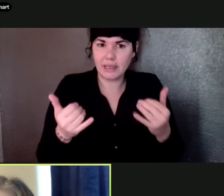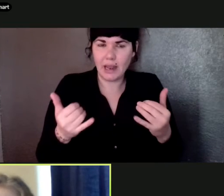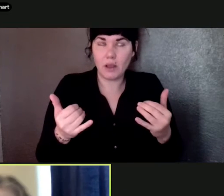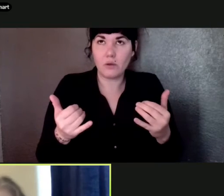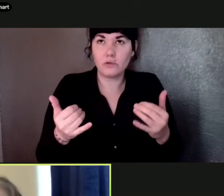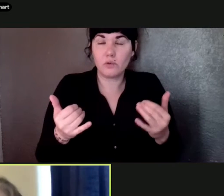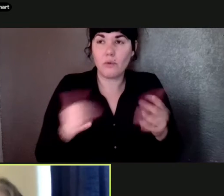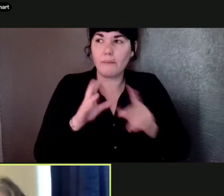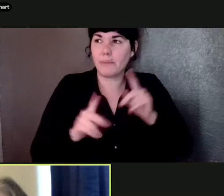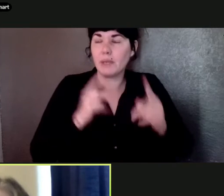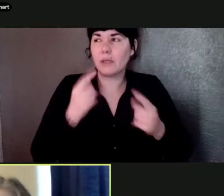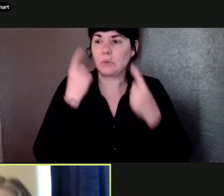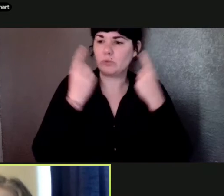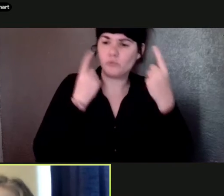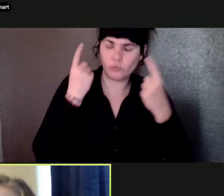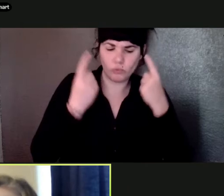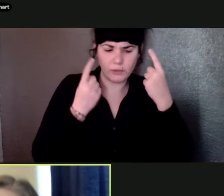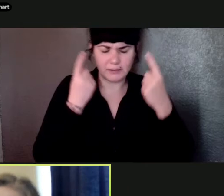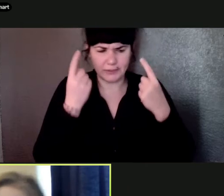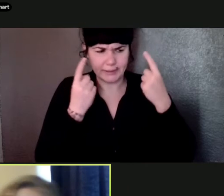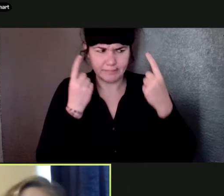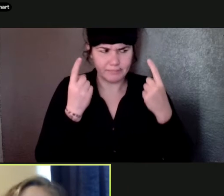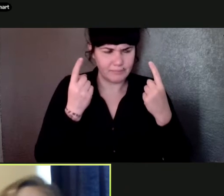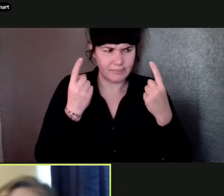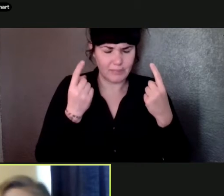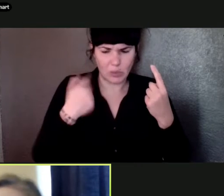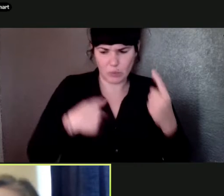And truth be told, it feels a little bit soon.